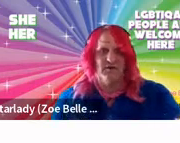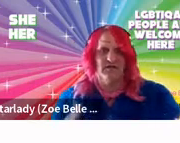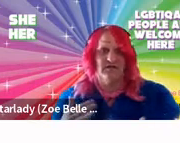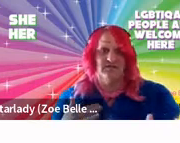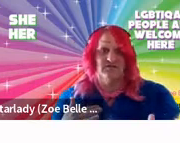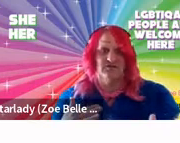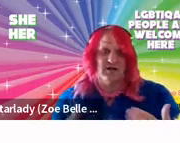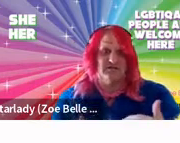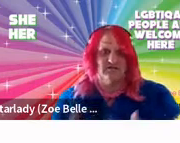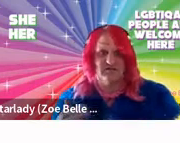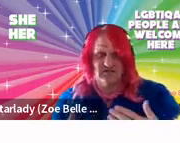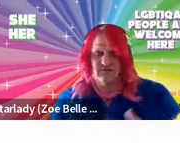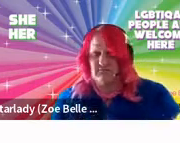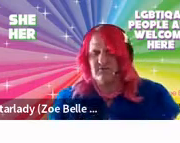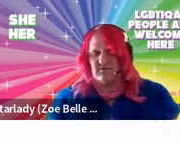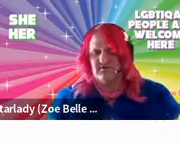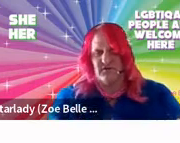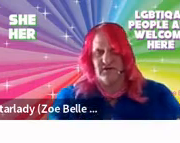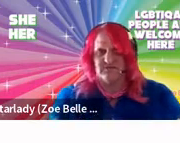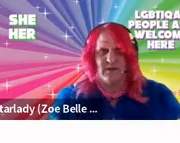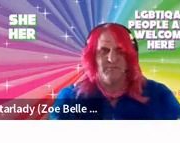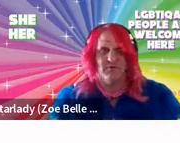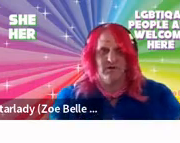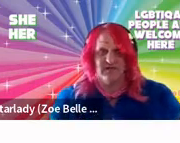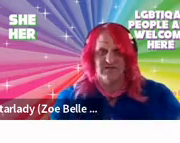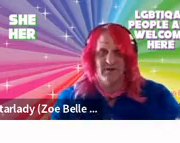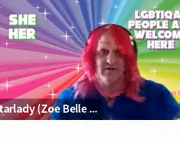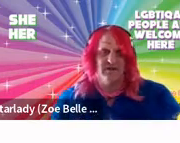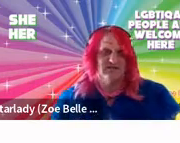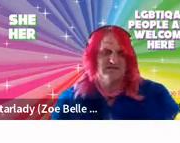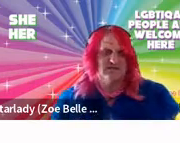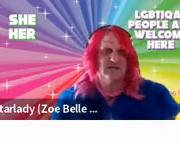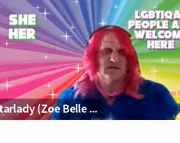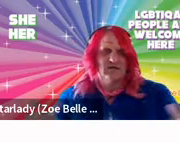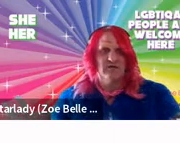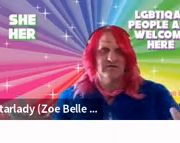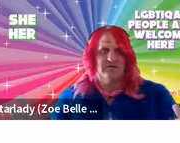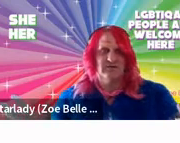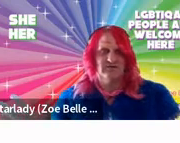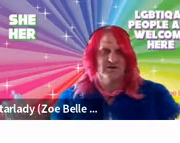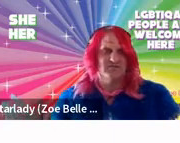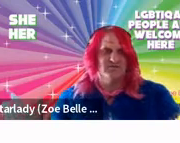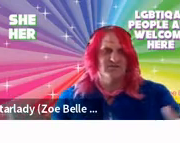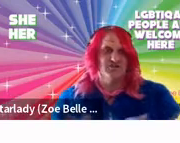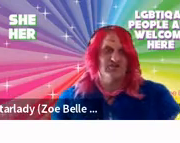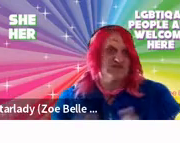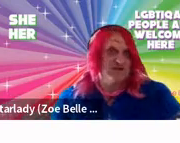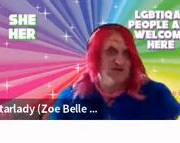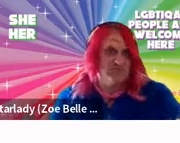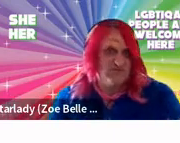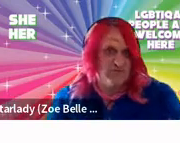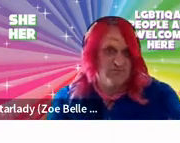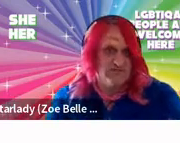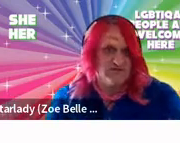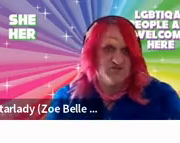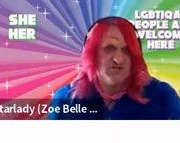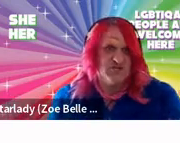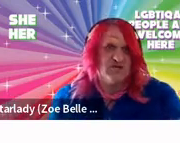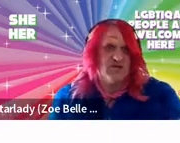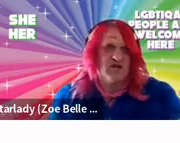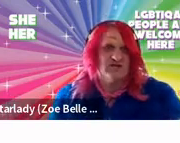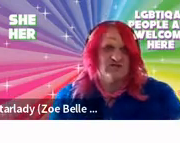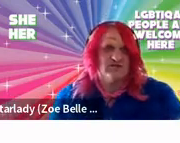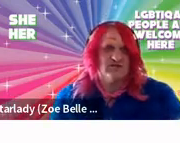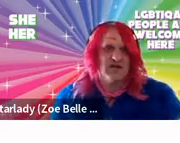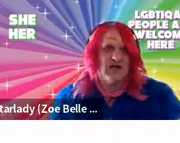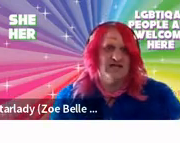and othering that trans and gender diverse people experience. Transmisogyny also comes from